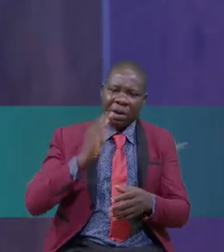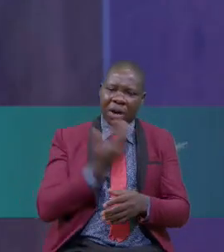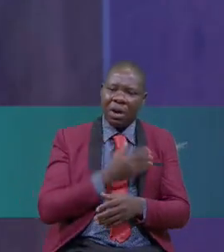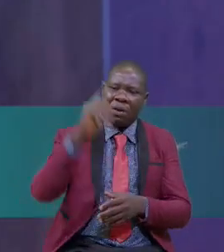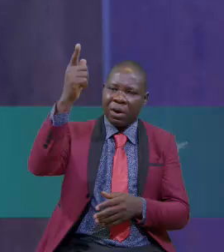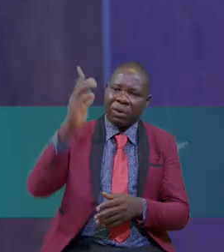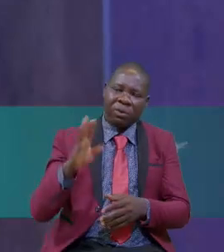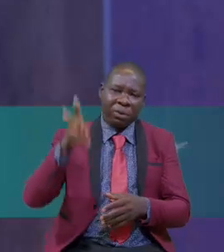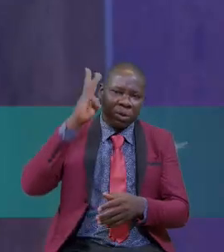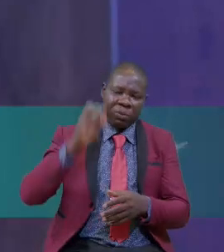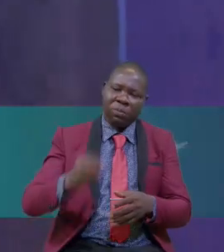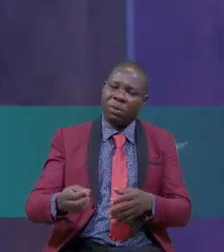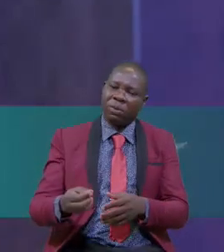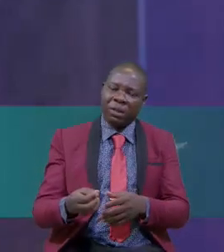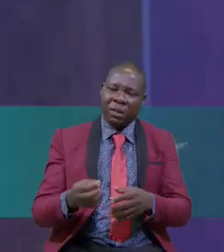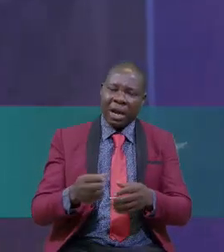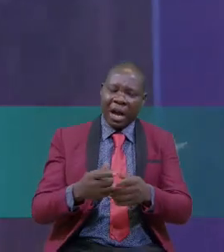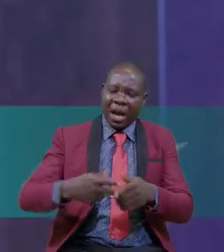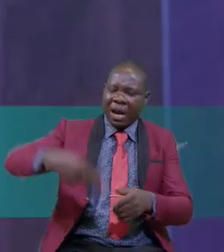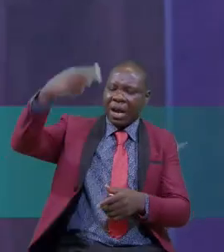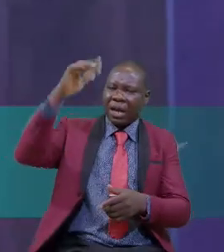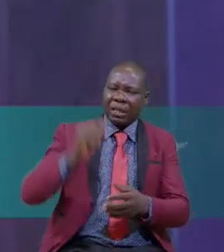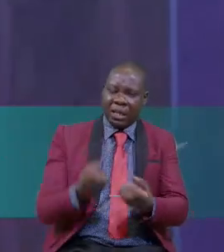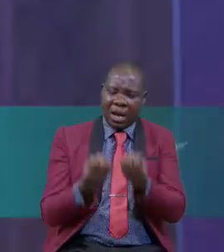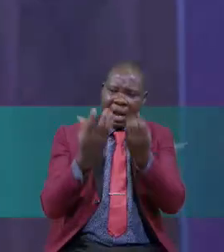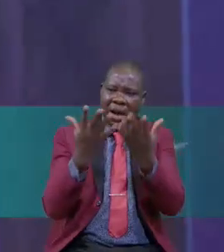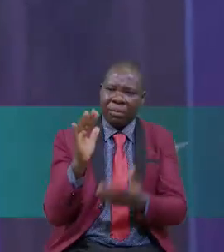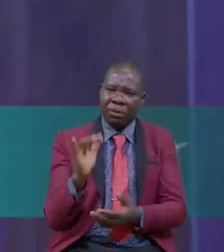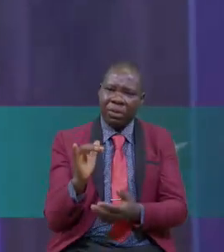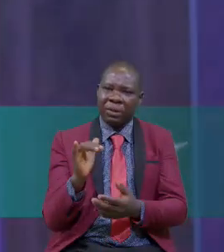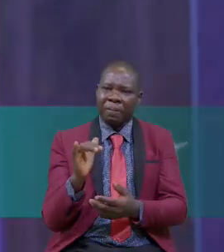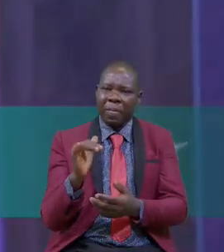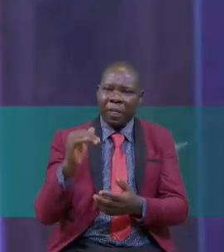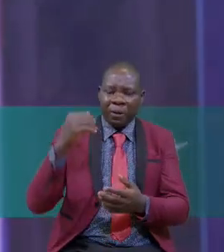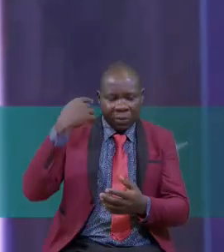faith and love, which is in Christ Jesus.